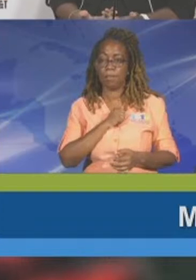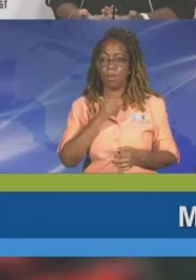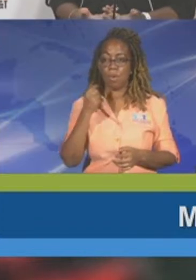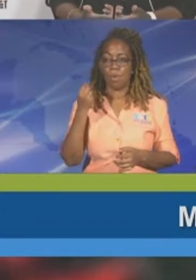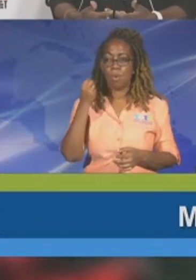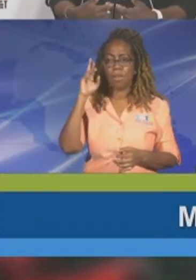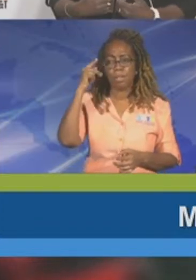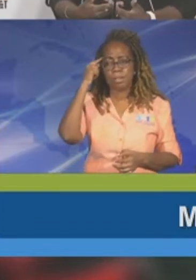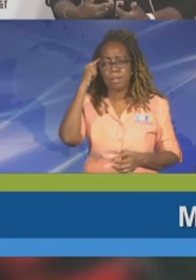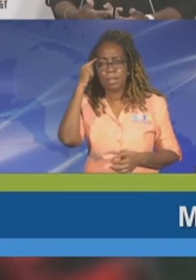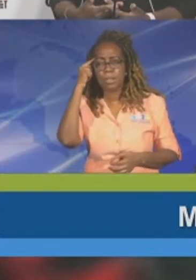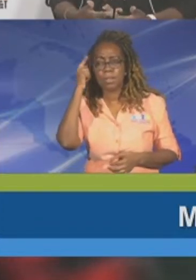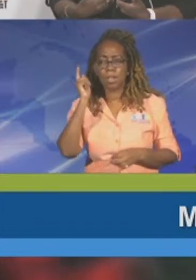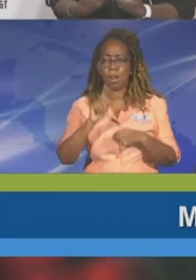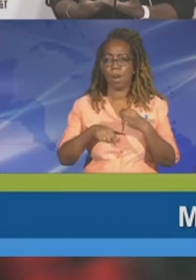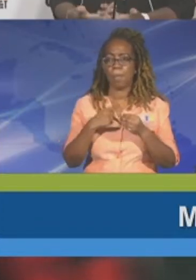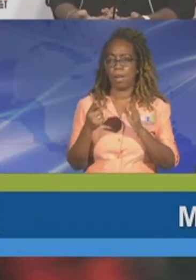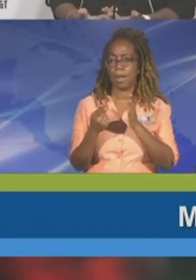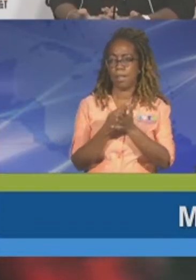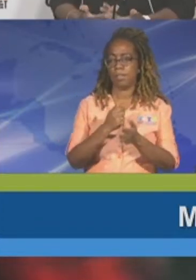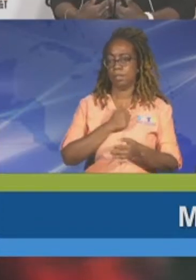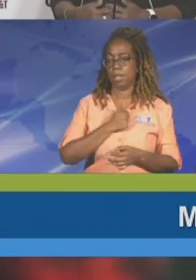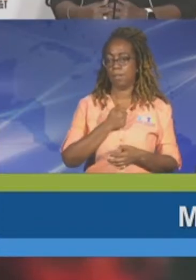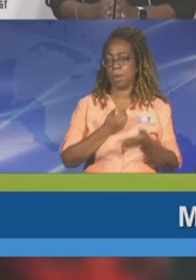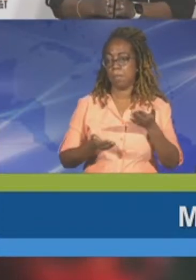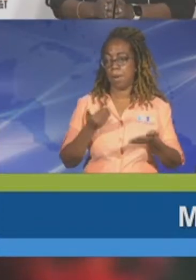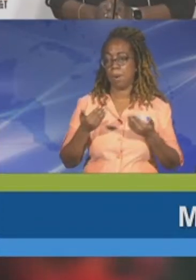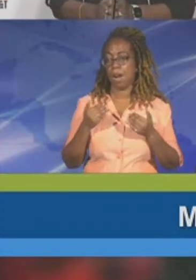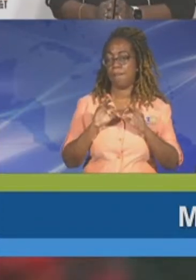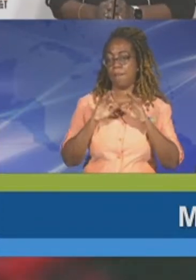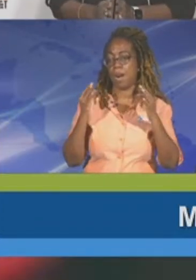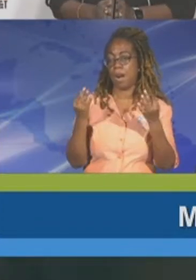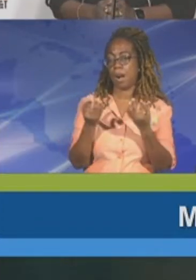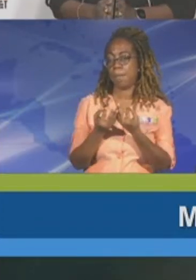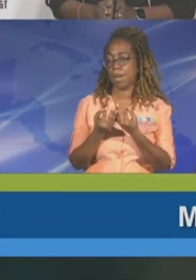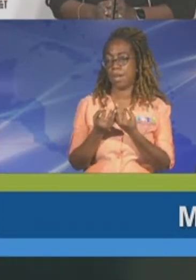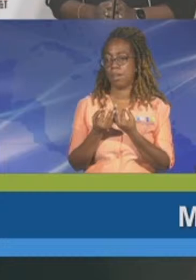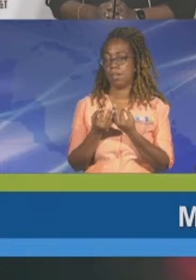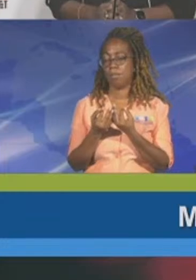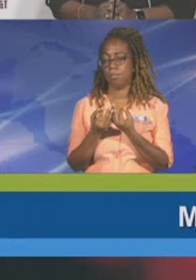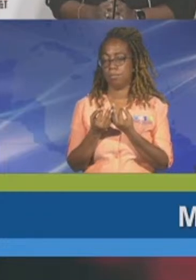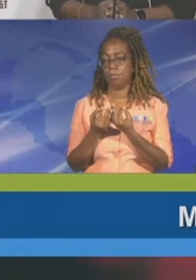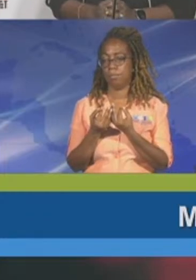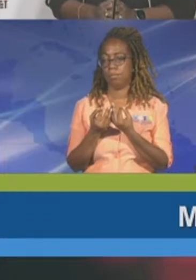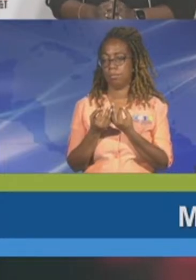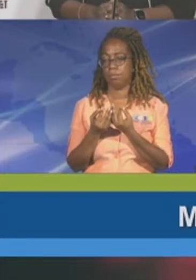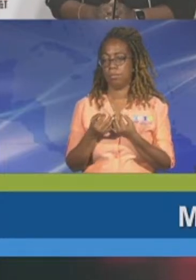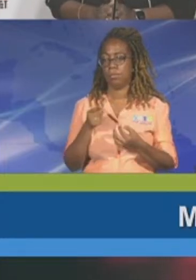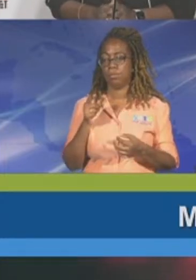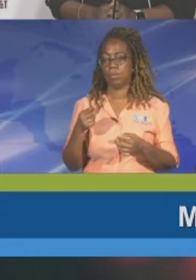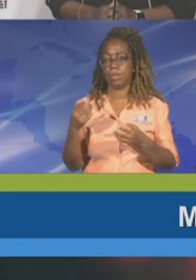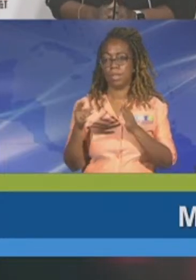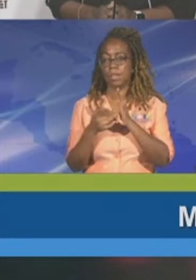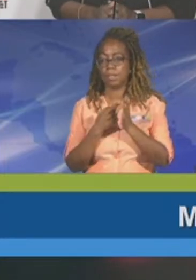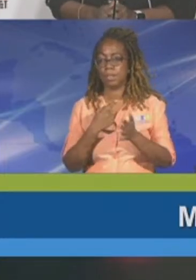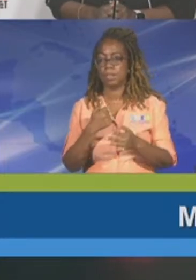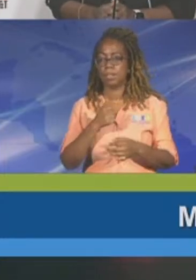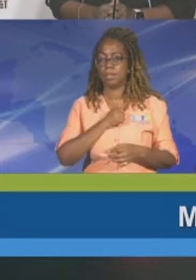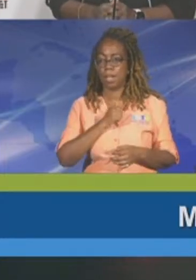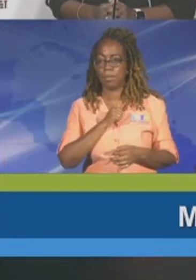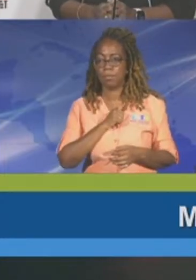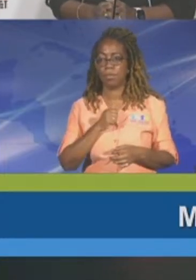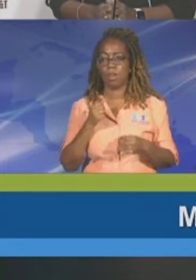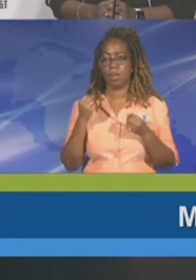an attempt, or who may have had a family member who ended their life by suicide. And a lot of